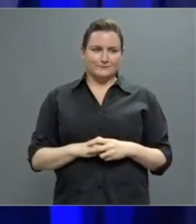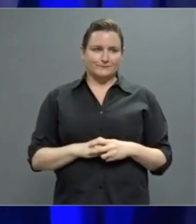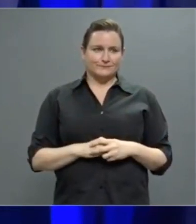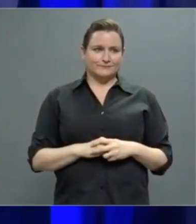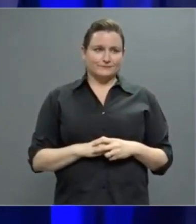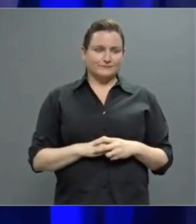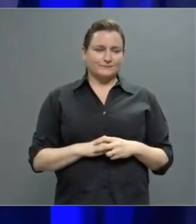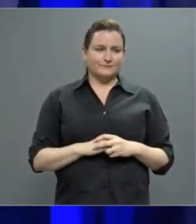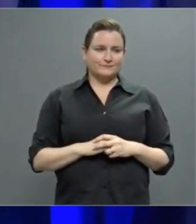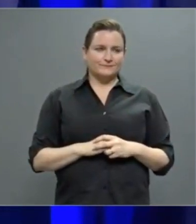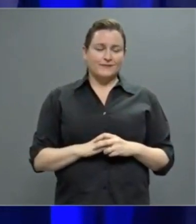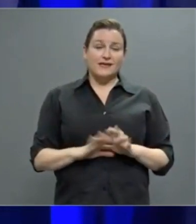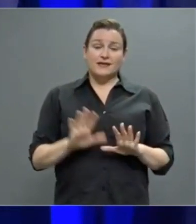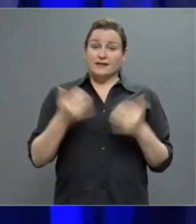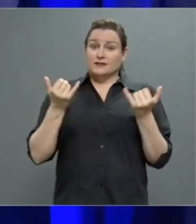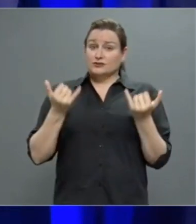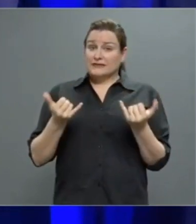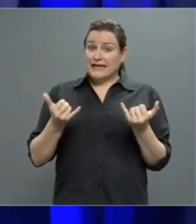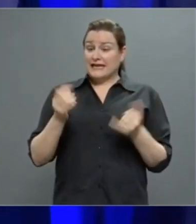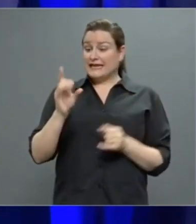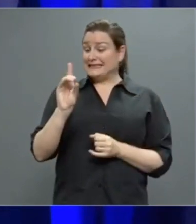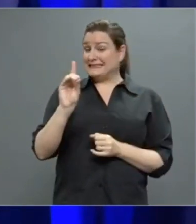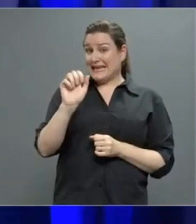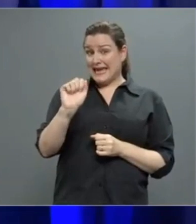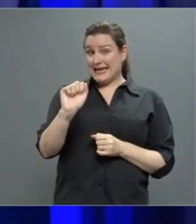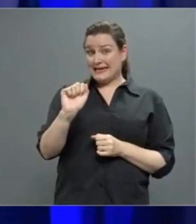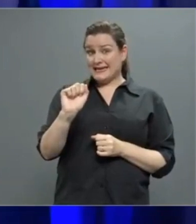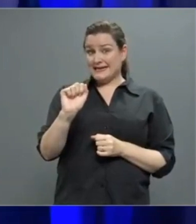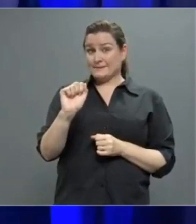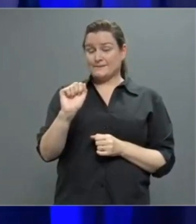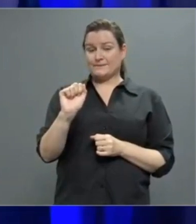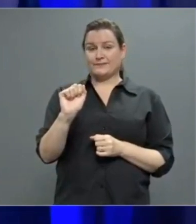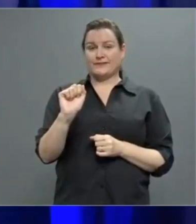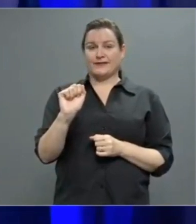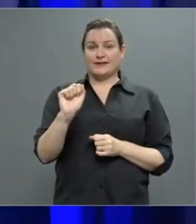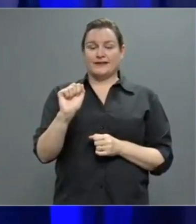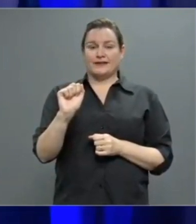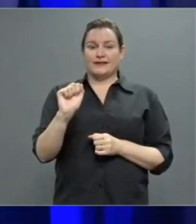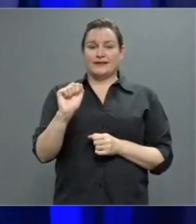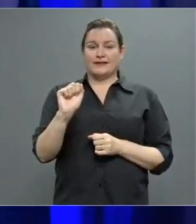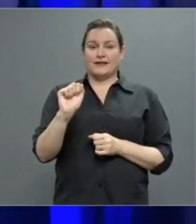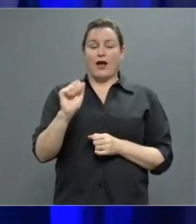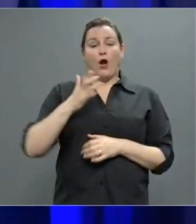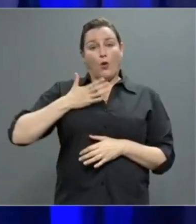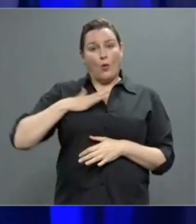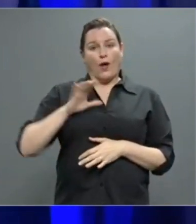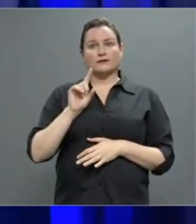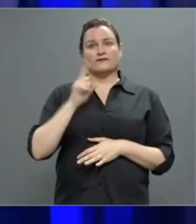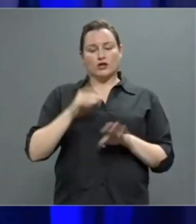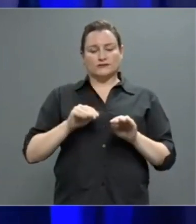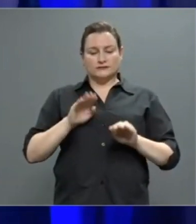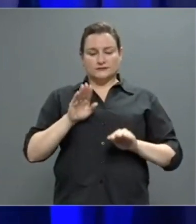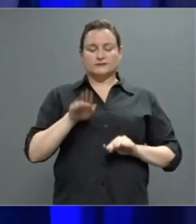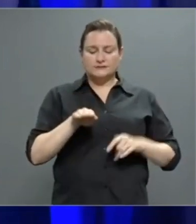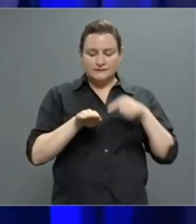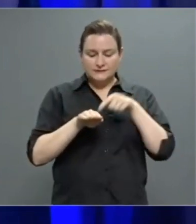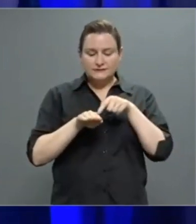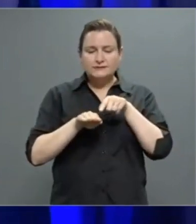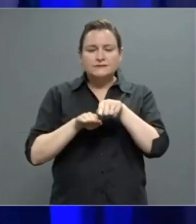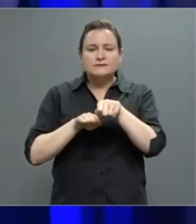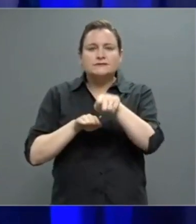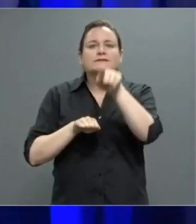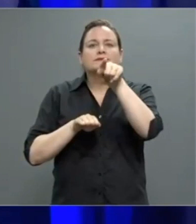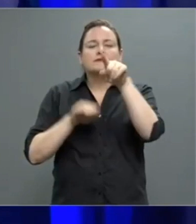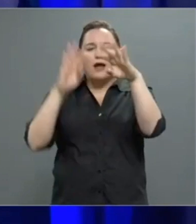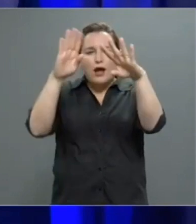Today, the DA, alongside millions of ordinary South Africans, takes the first step on our journey towards a horizon of